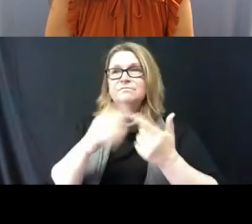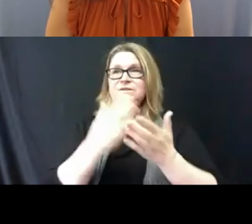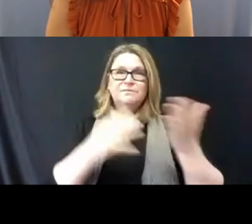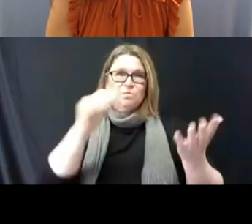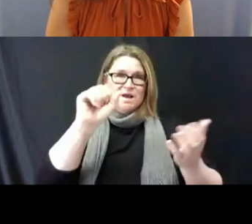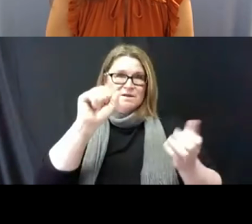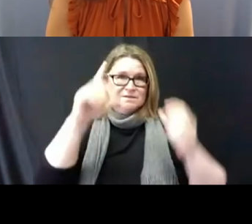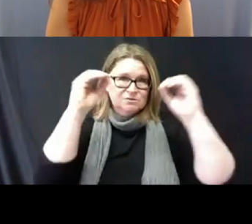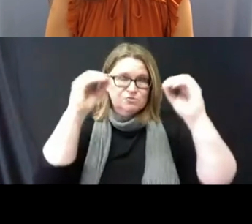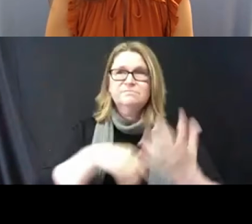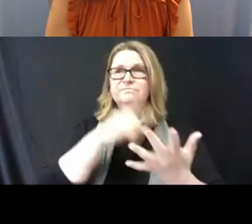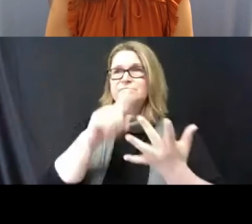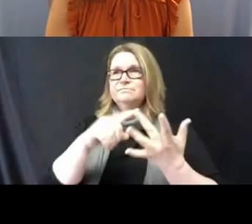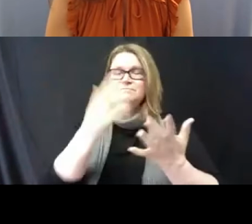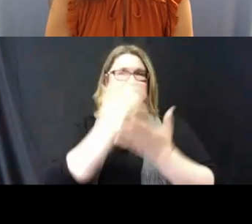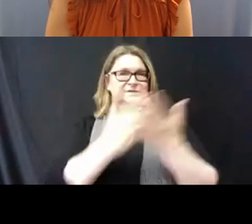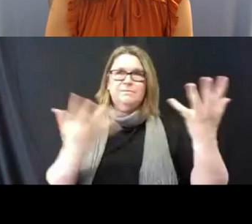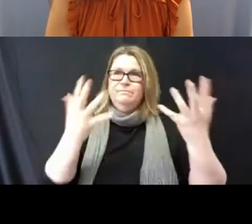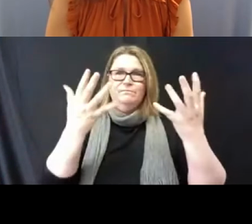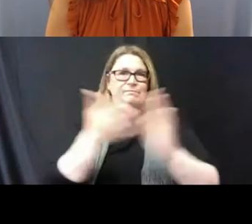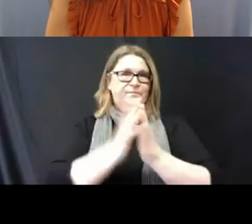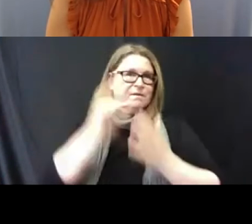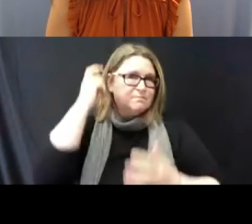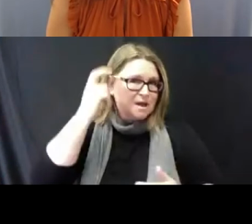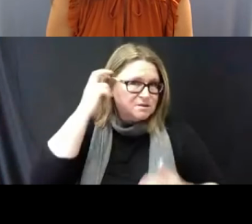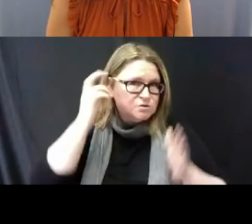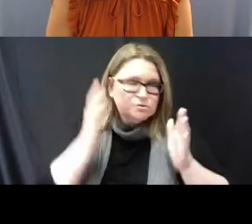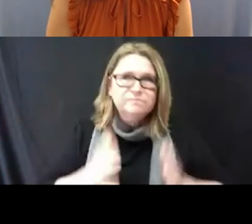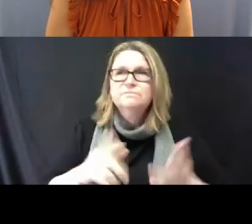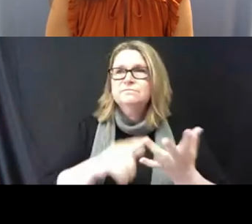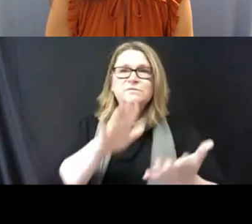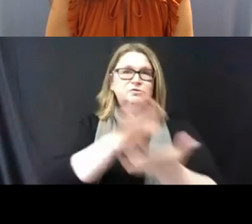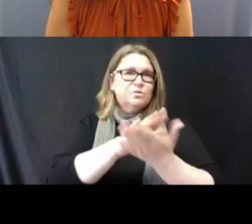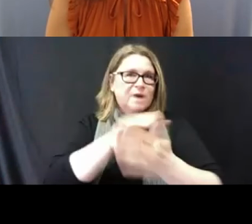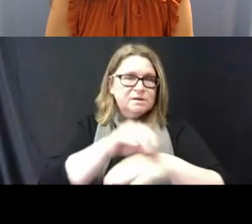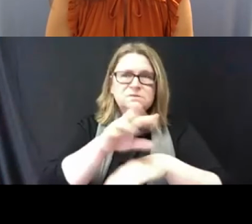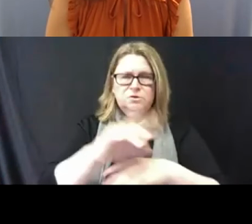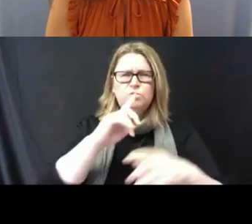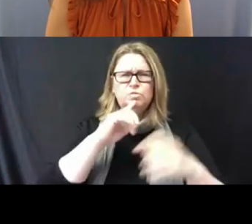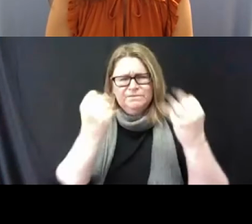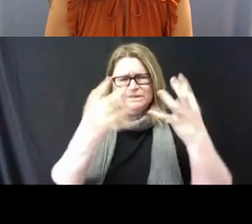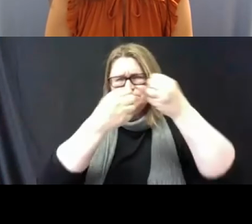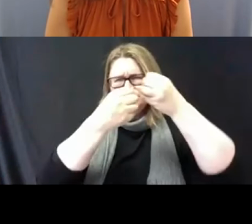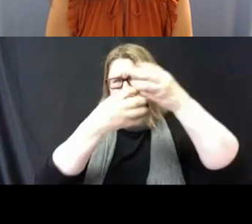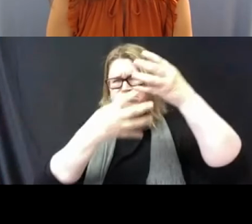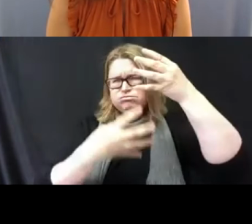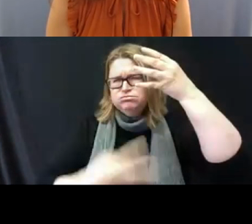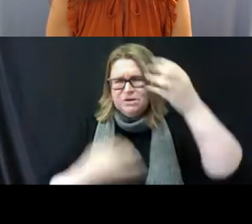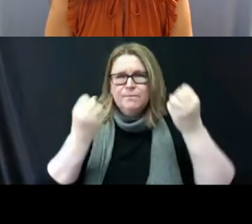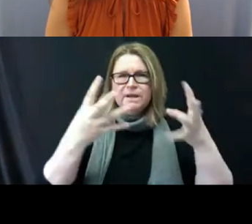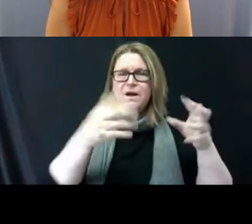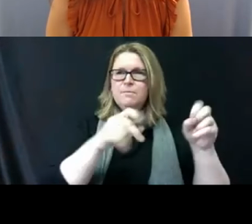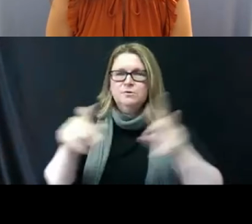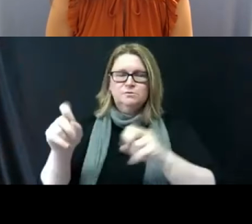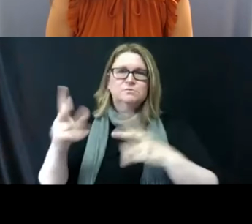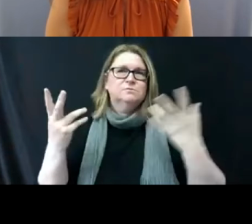if you want to become an interpreter, if you want to become an ASL teacher, or an audiologist, a school counselor,